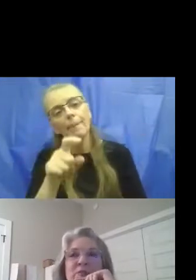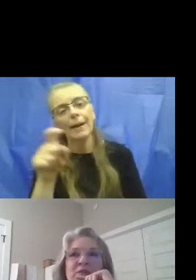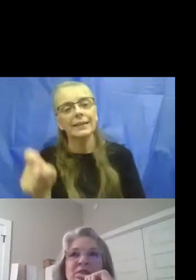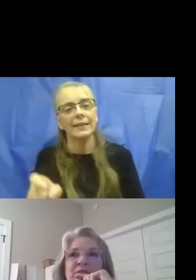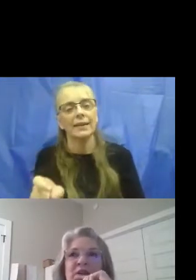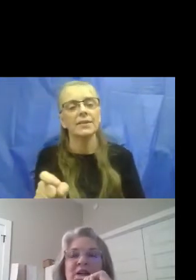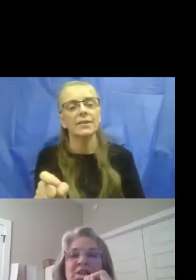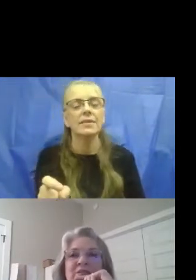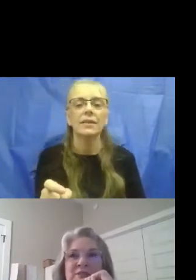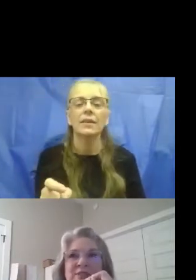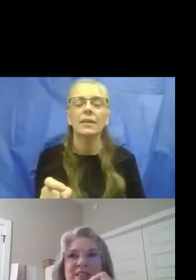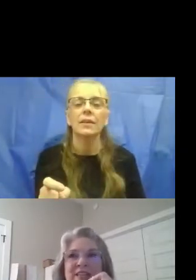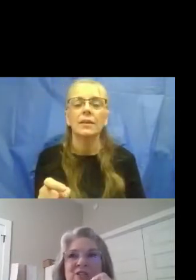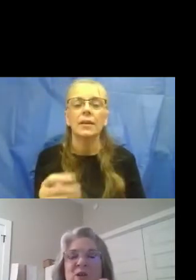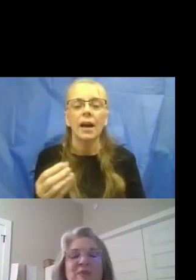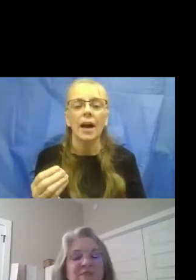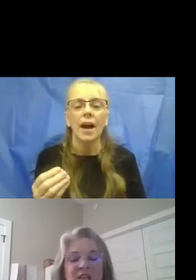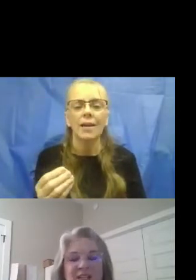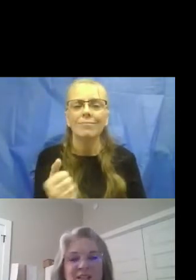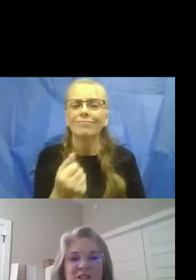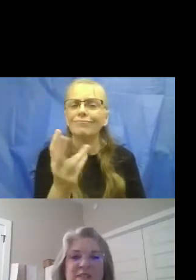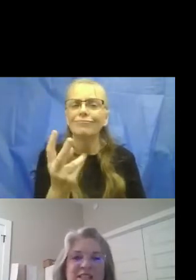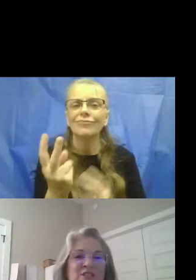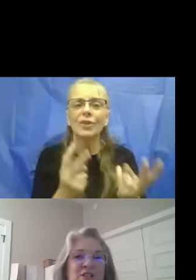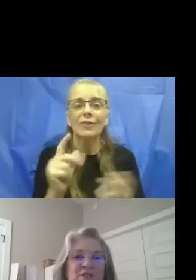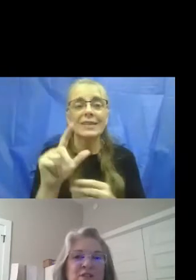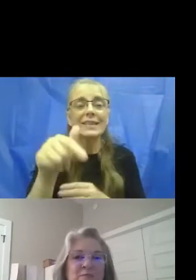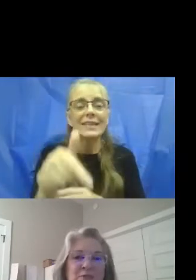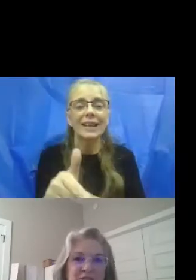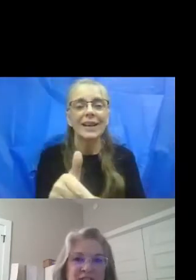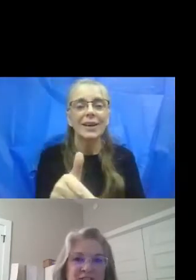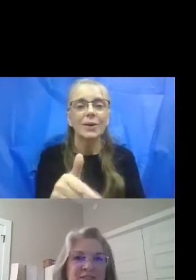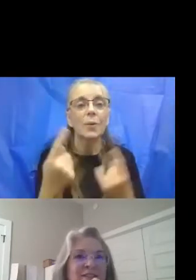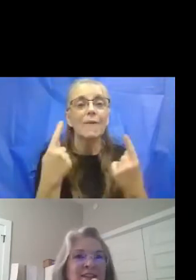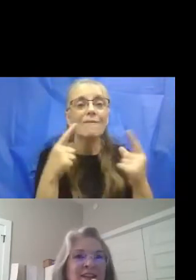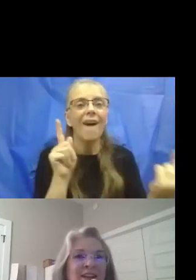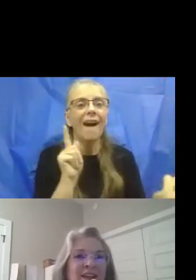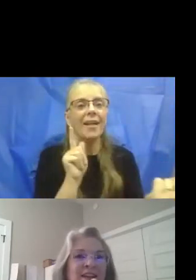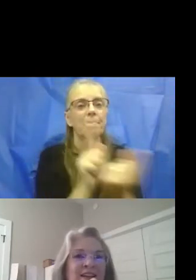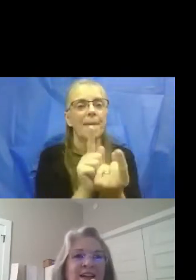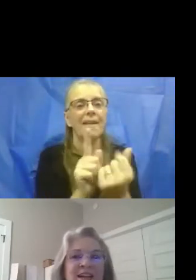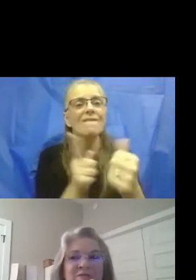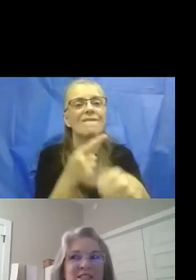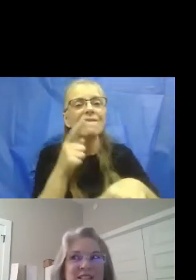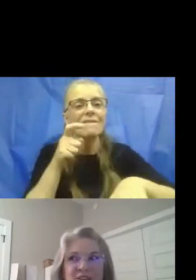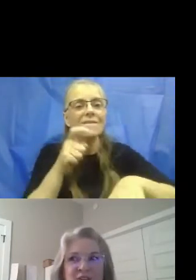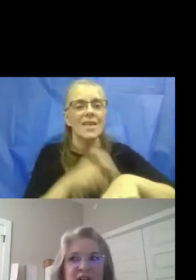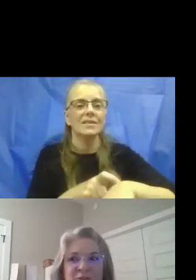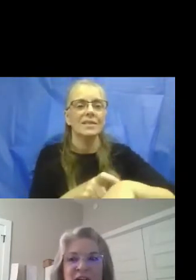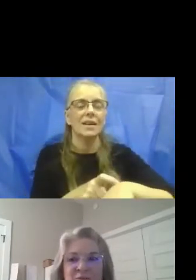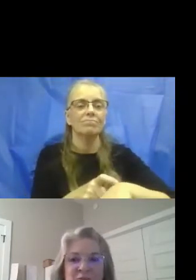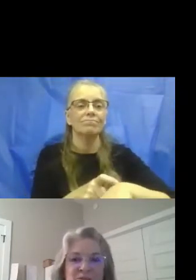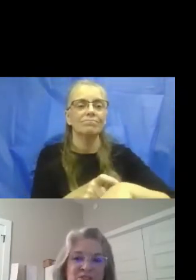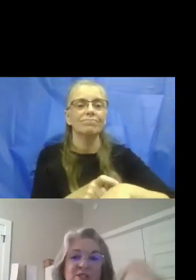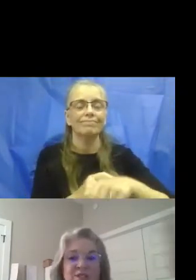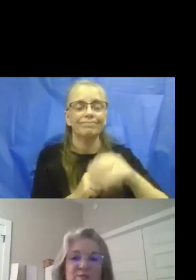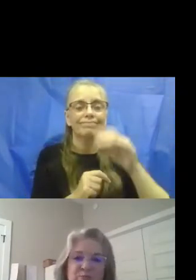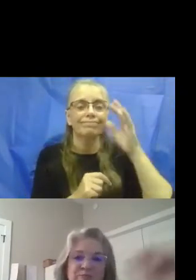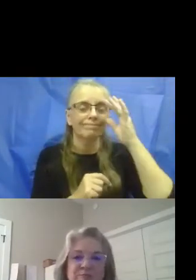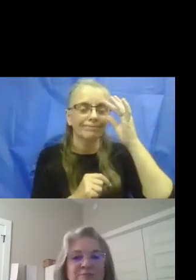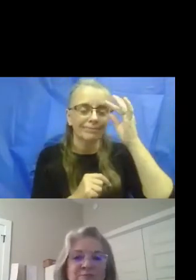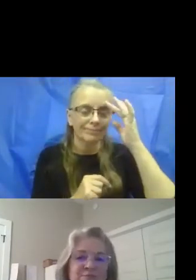a couple of visits later, and we finally got to meet each other in person. And I have to tell you,